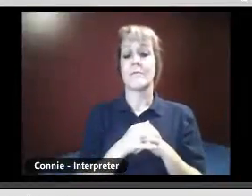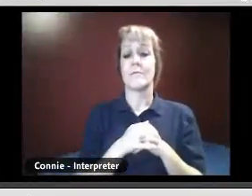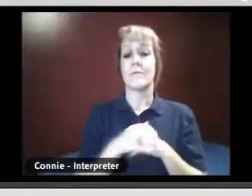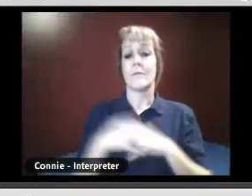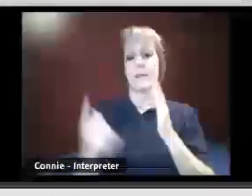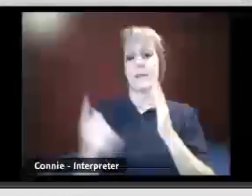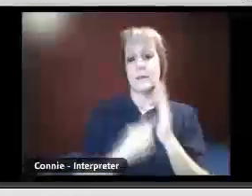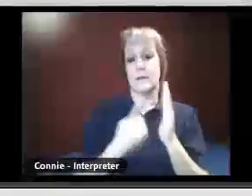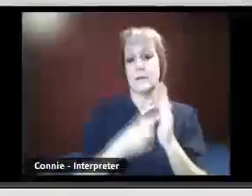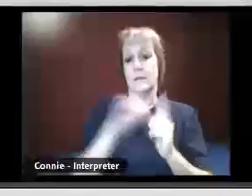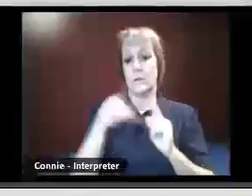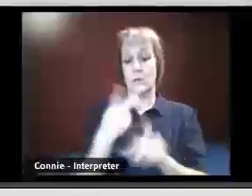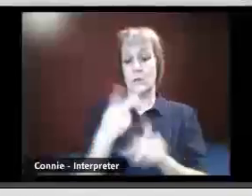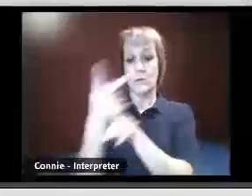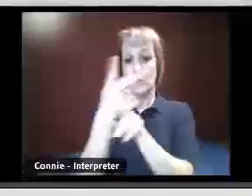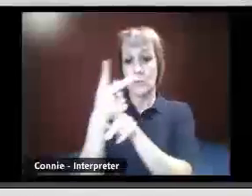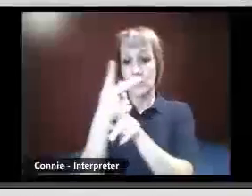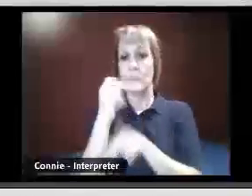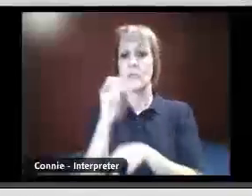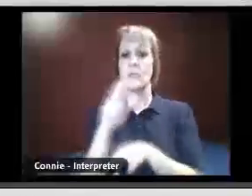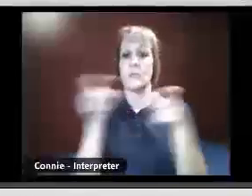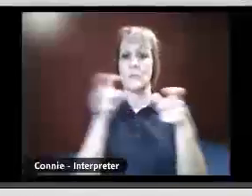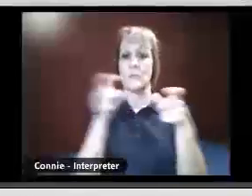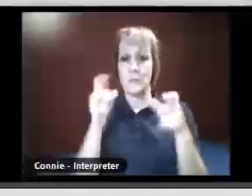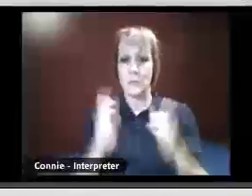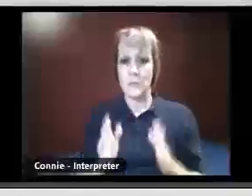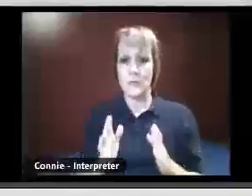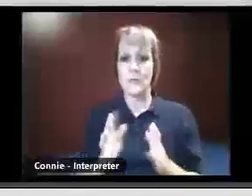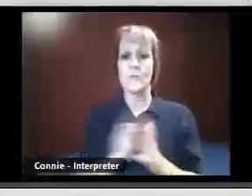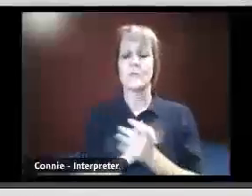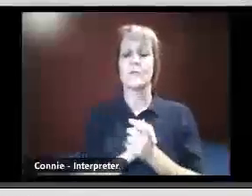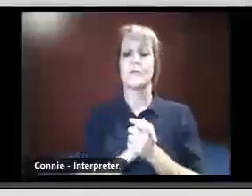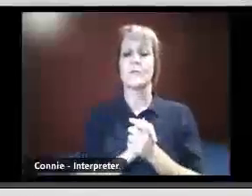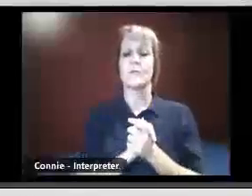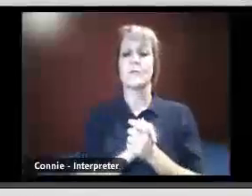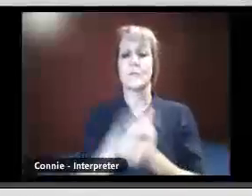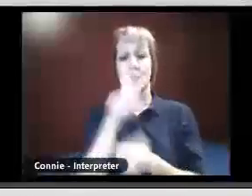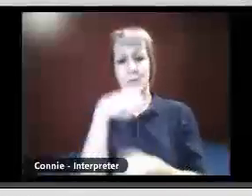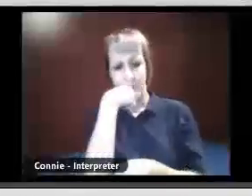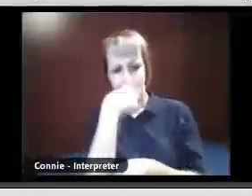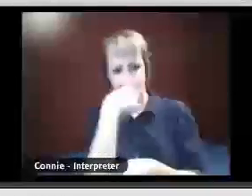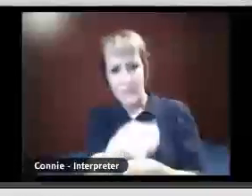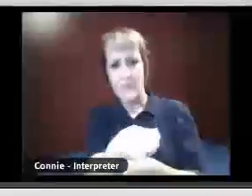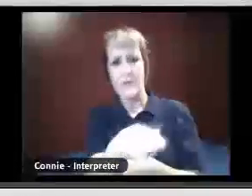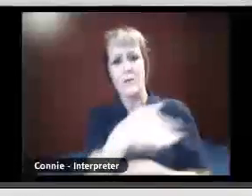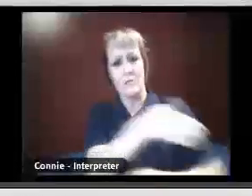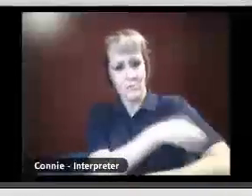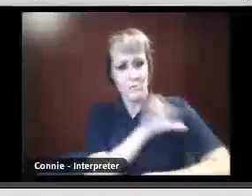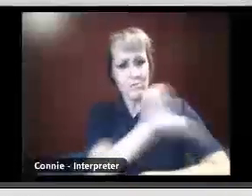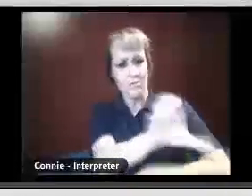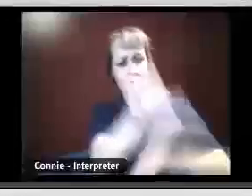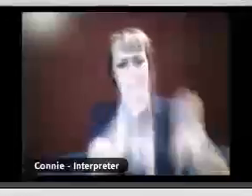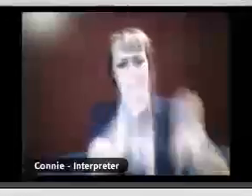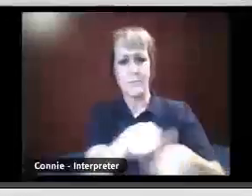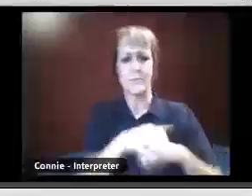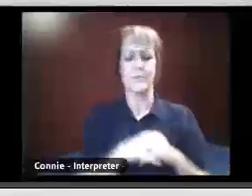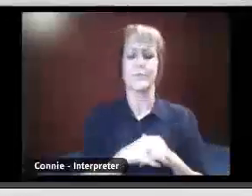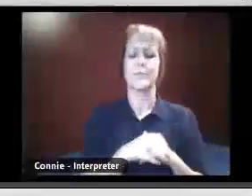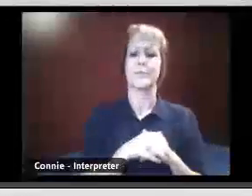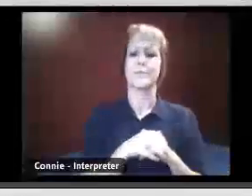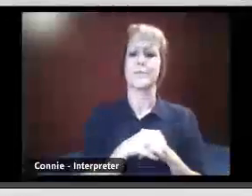and when you are the supervisor or the manager, you almost have to tell them that they're empowered to do this.